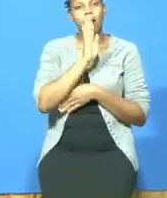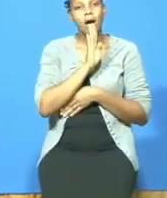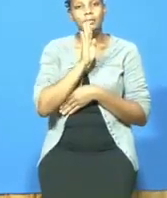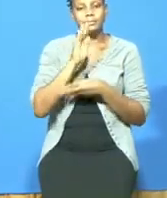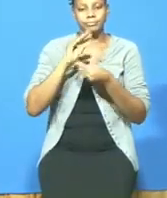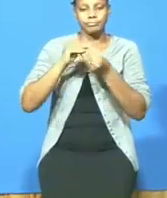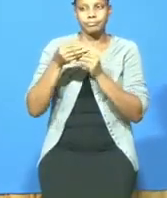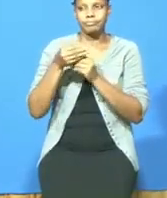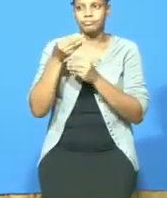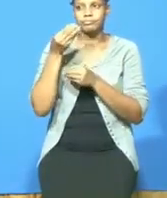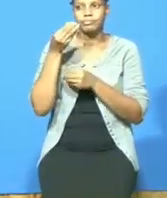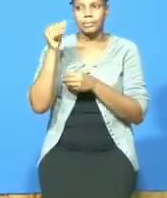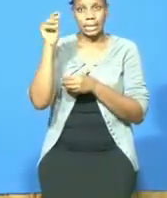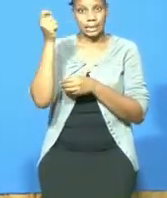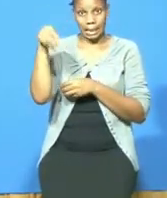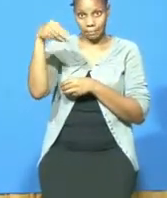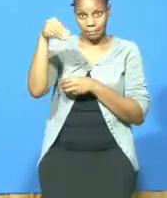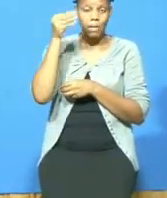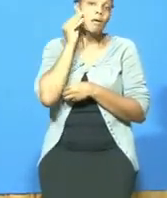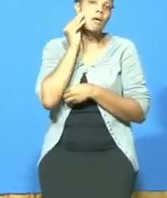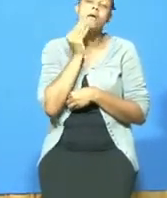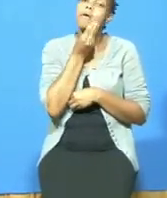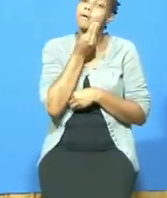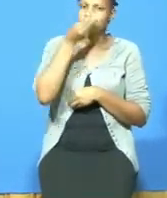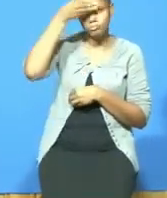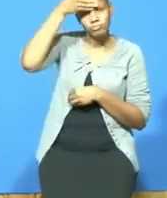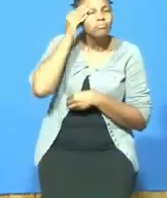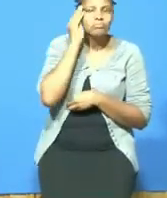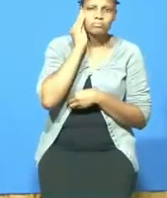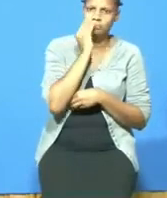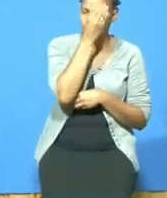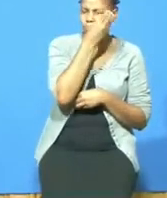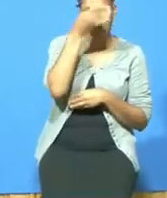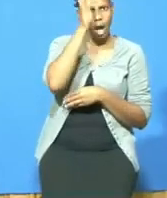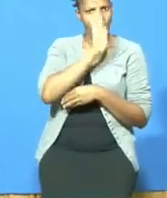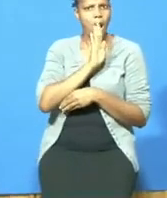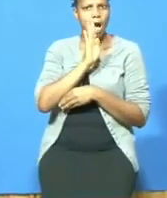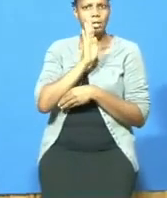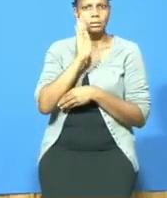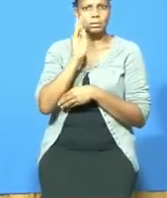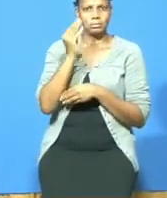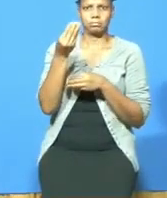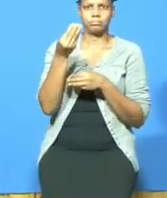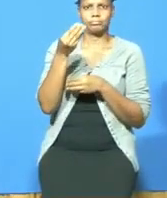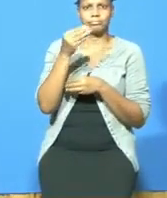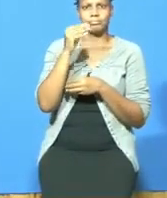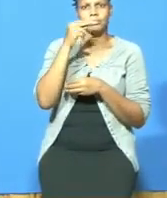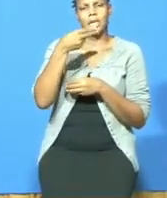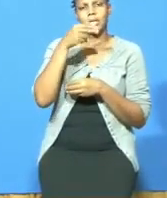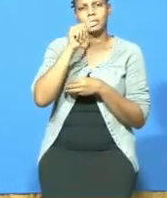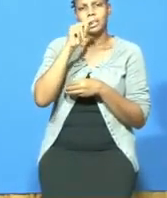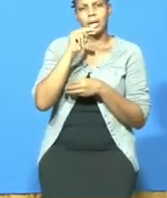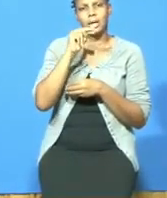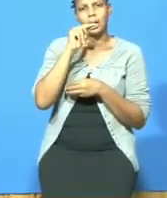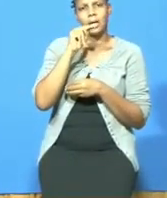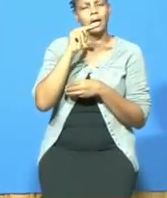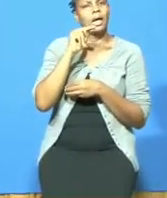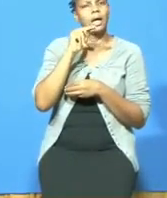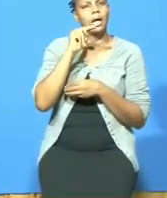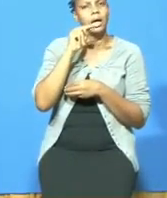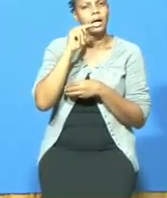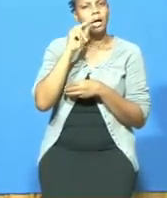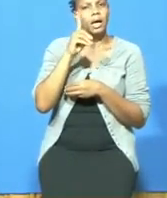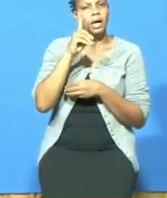God's Handkerchief, and I have mine here, God's Handkerchief. Let's bow our heads as we